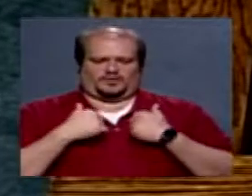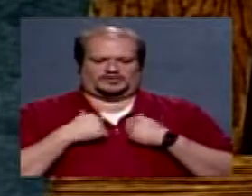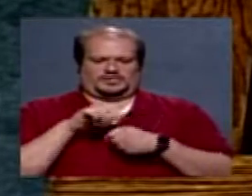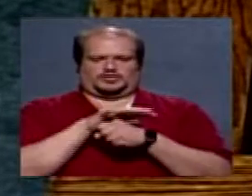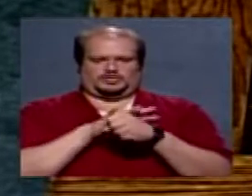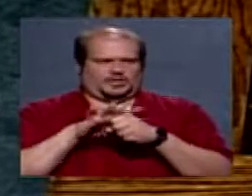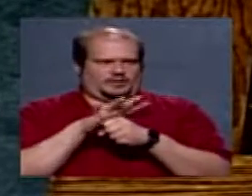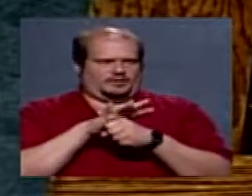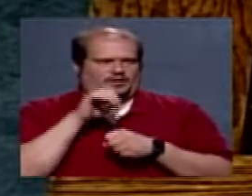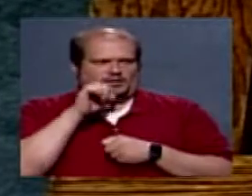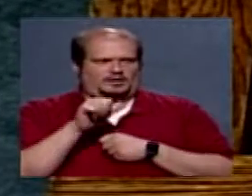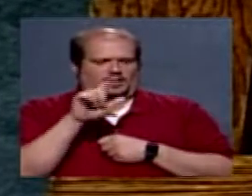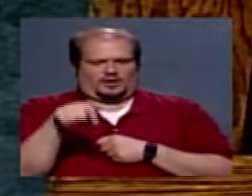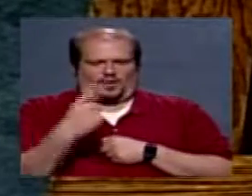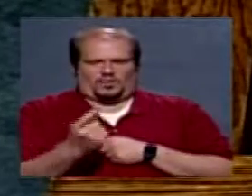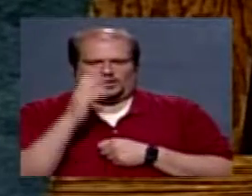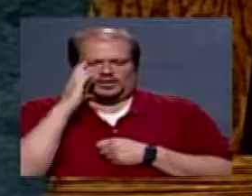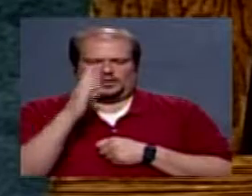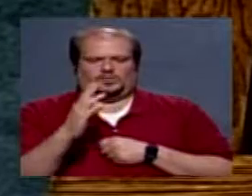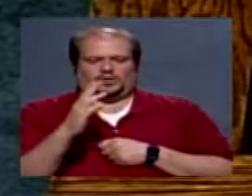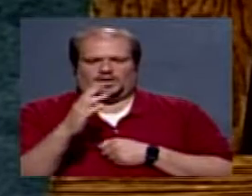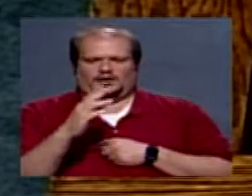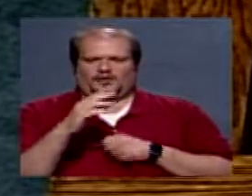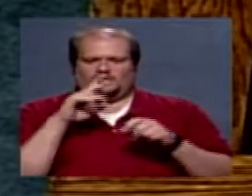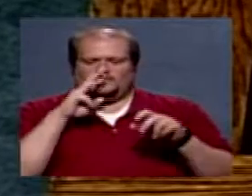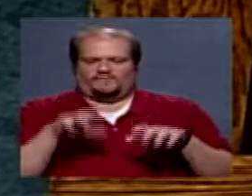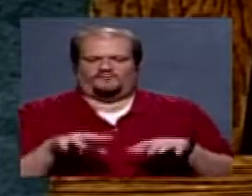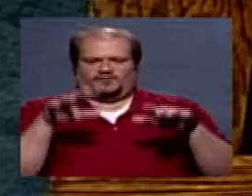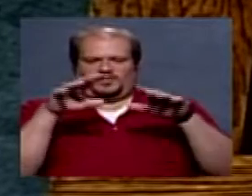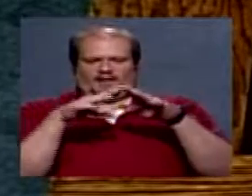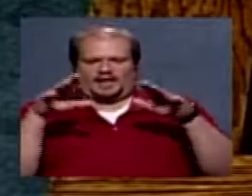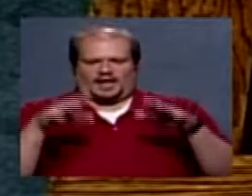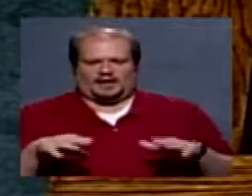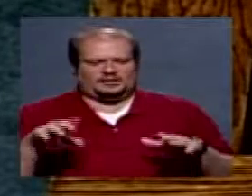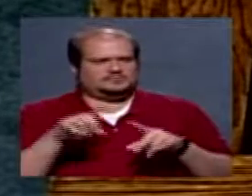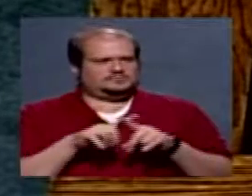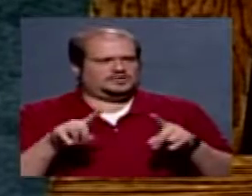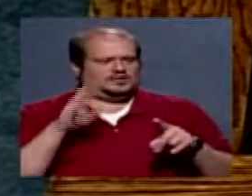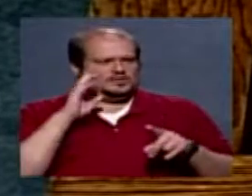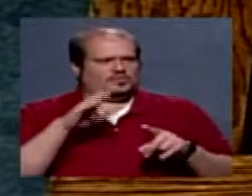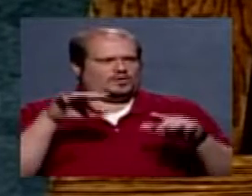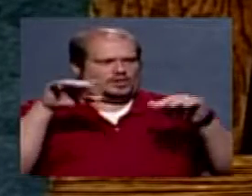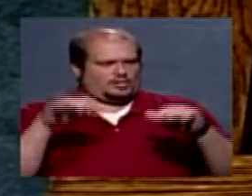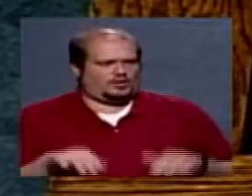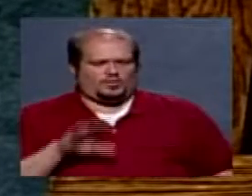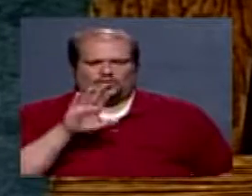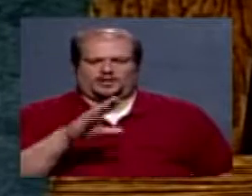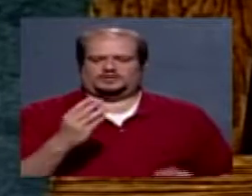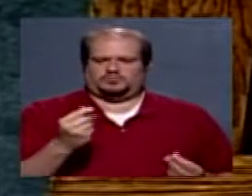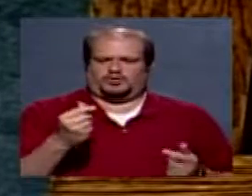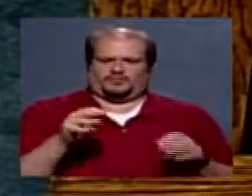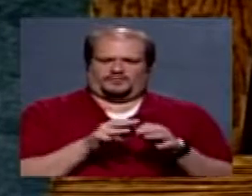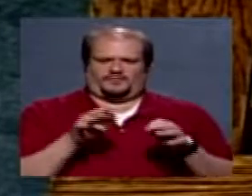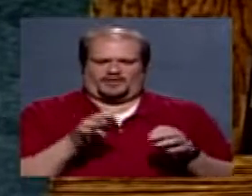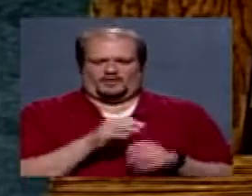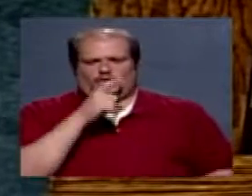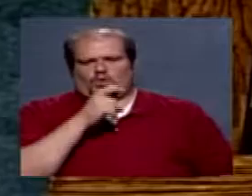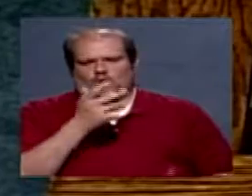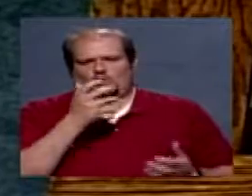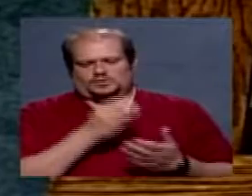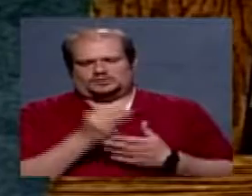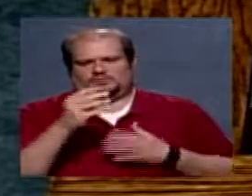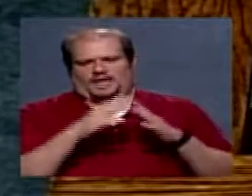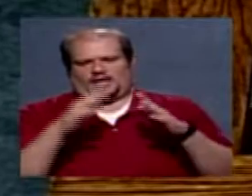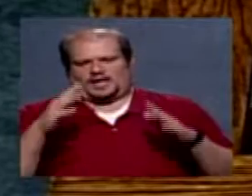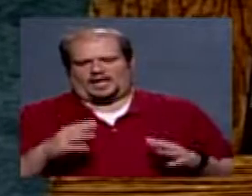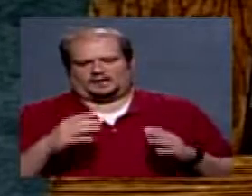area. Not only is it going to flood his house, it's going to lower his property value, because who wants to buy a house that